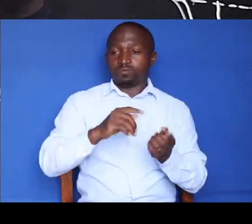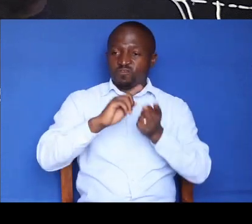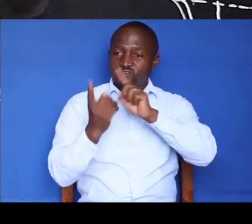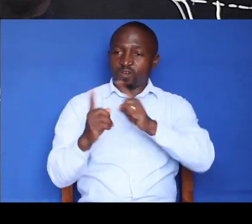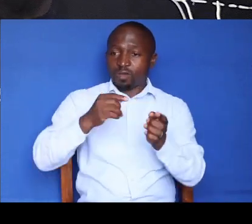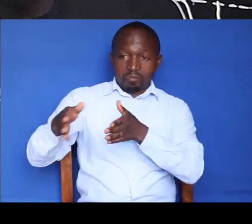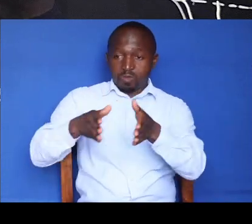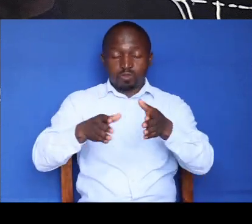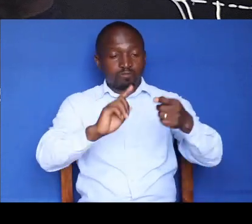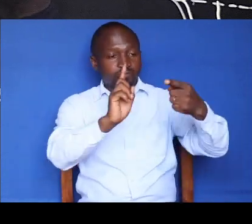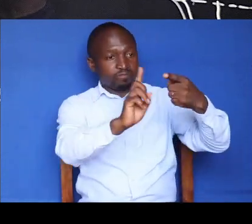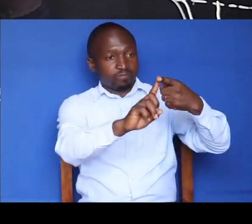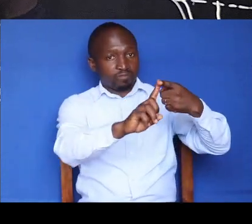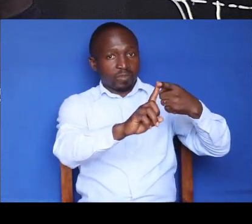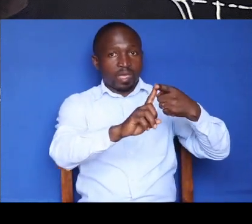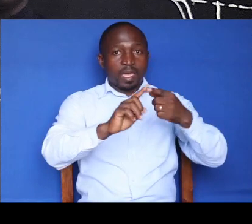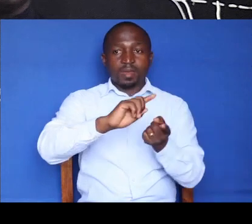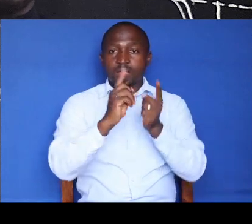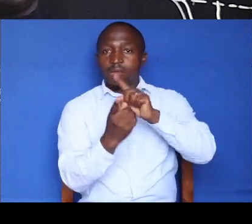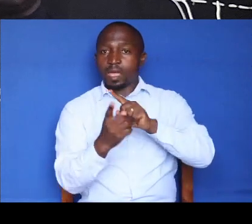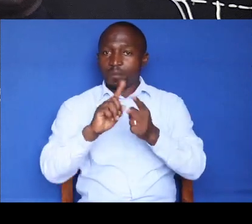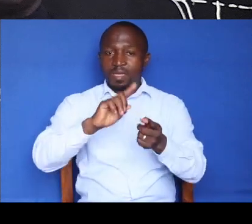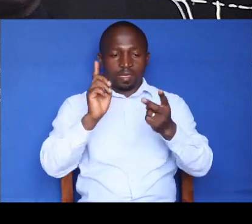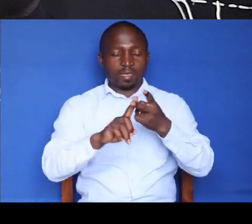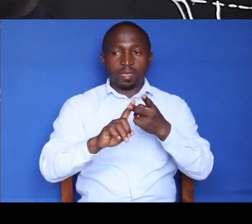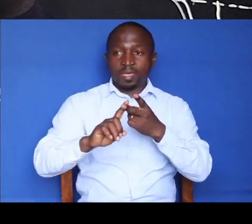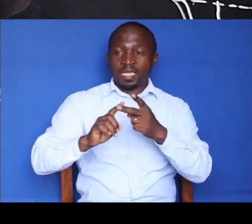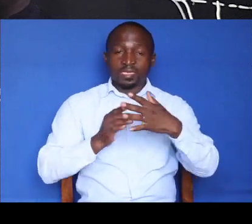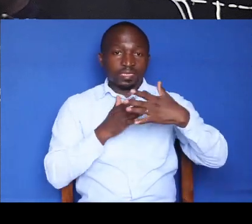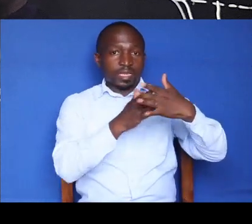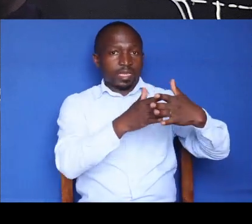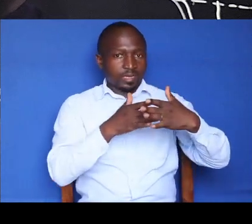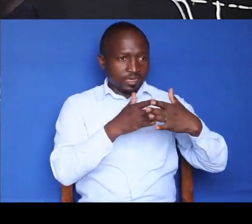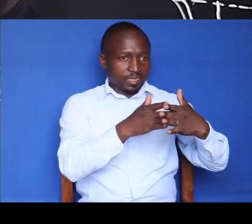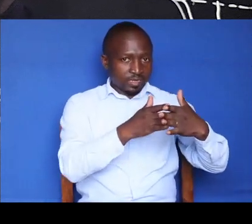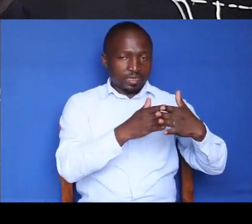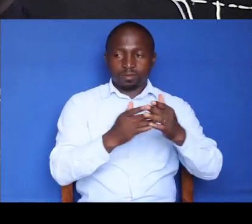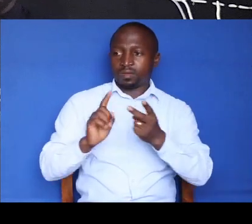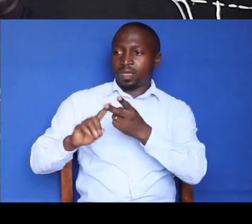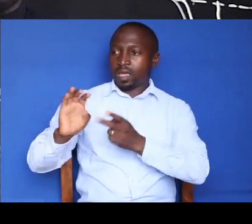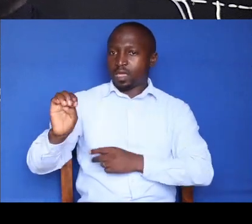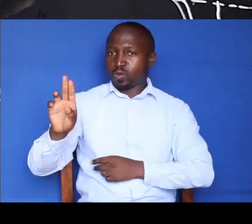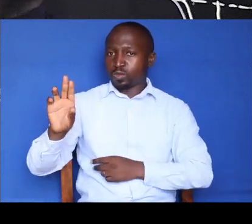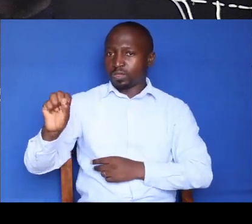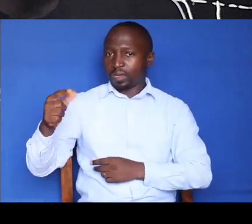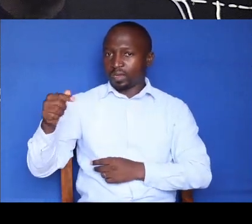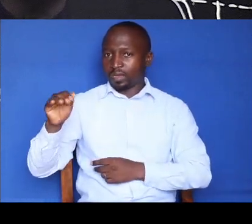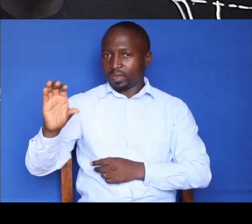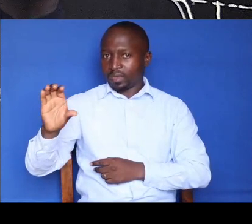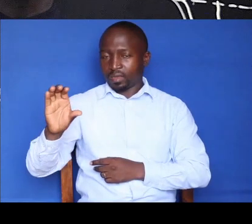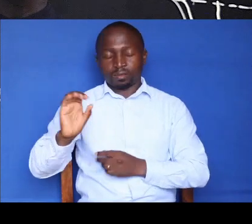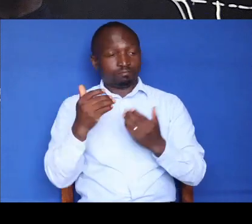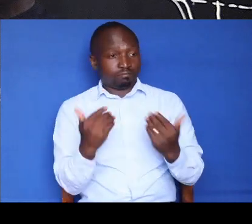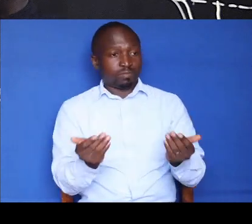static river rejuvenation, eustatic river rejuvenation. Remember, we used to give the types as we take into